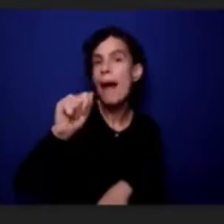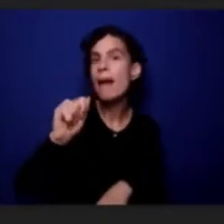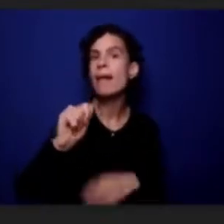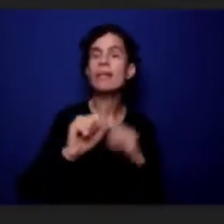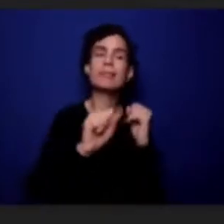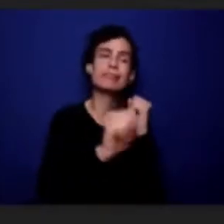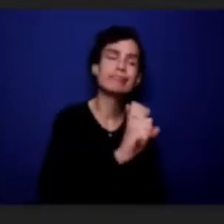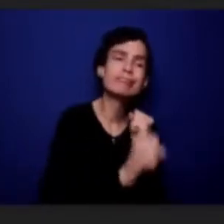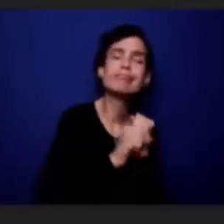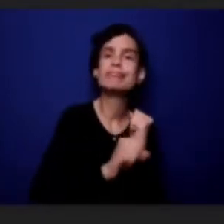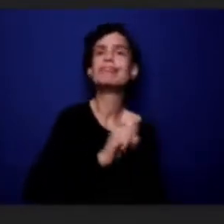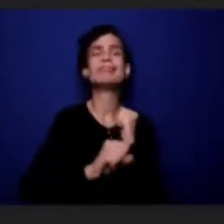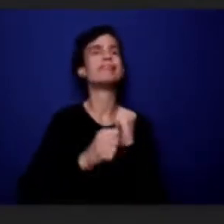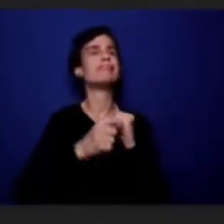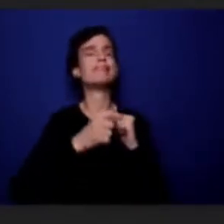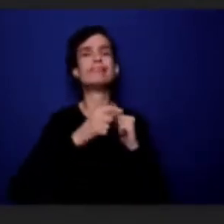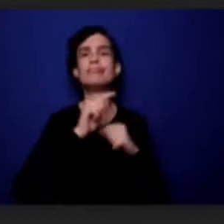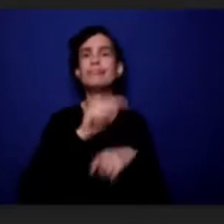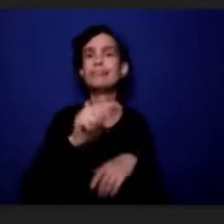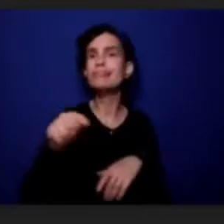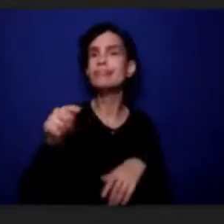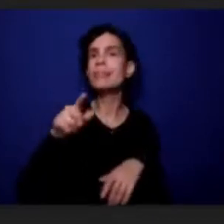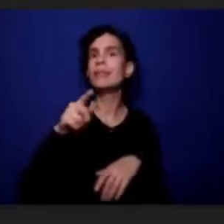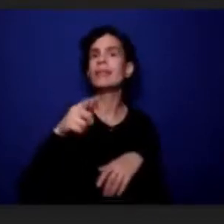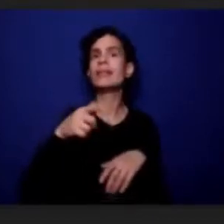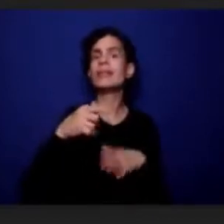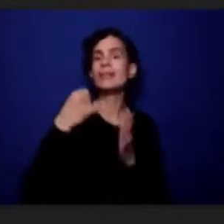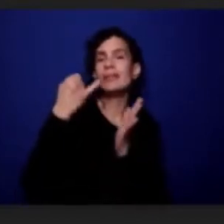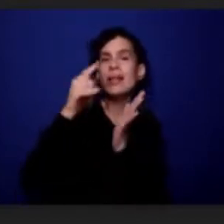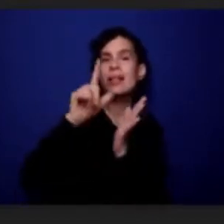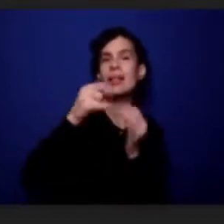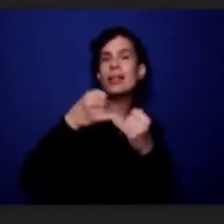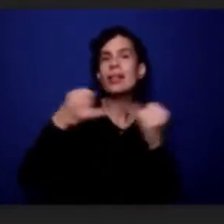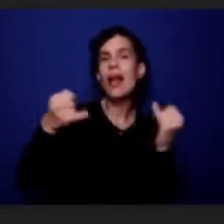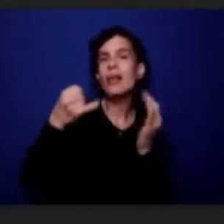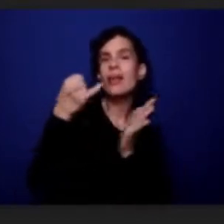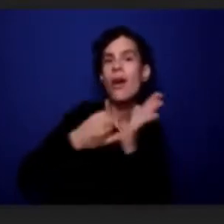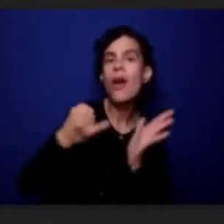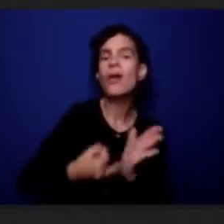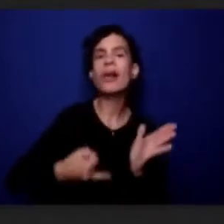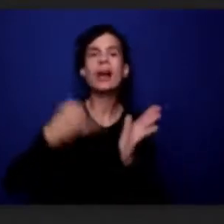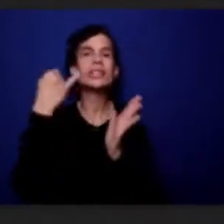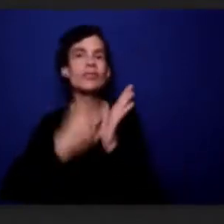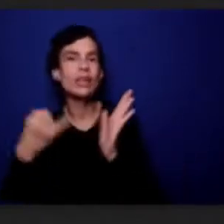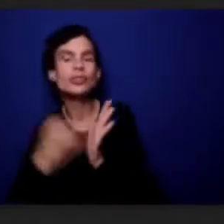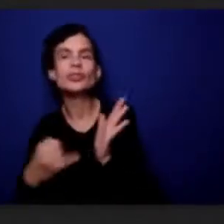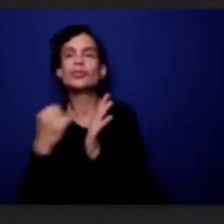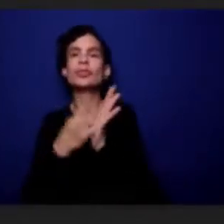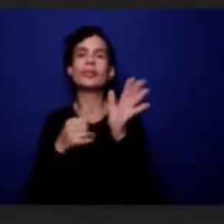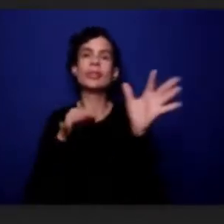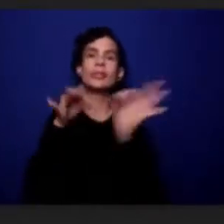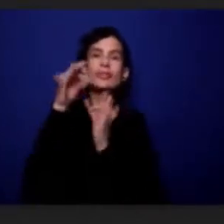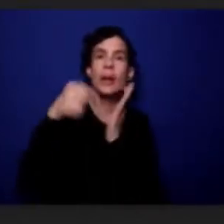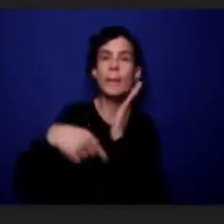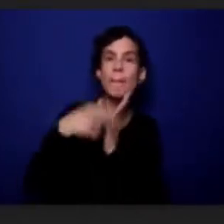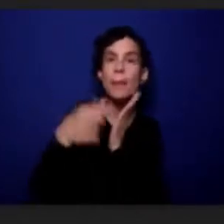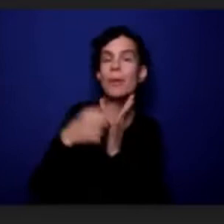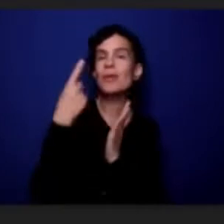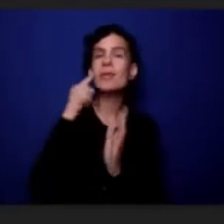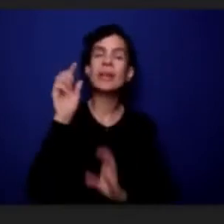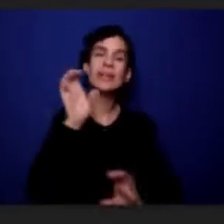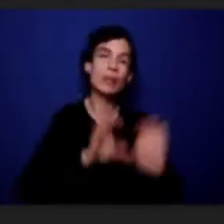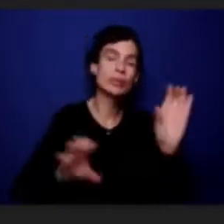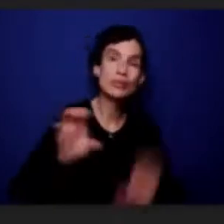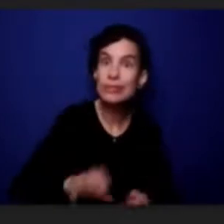normally in the work I do, I think I look at a lot of different forms of visual media. I look at a lot of advertisements and